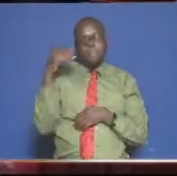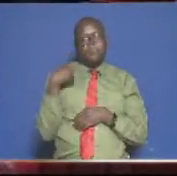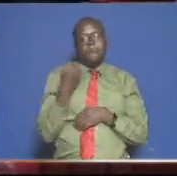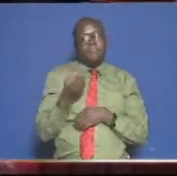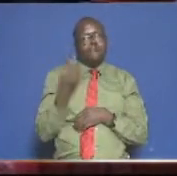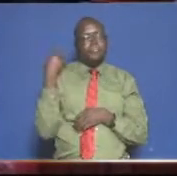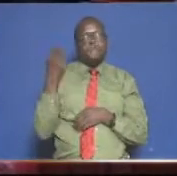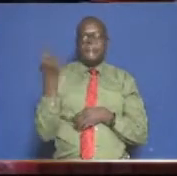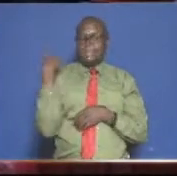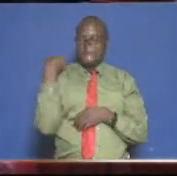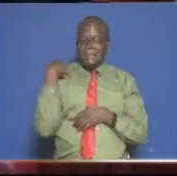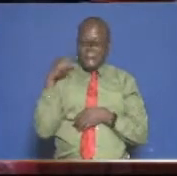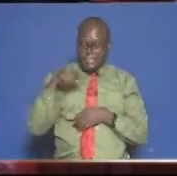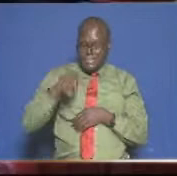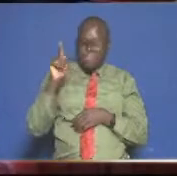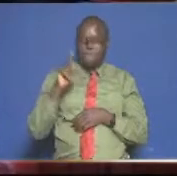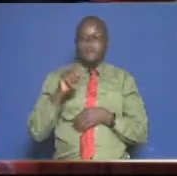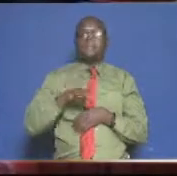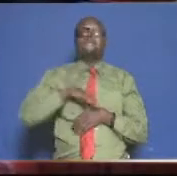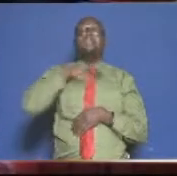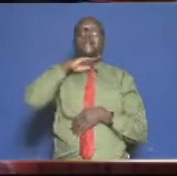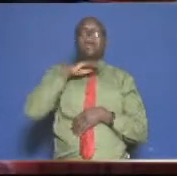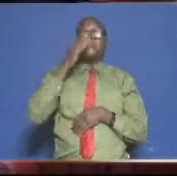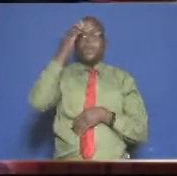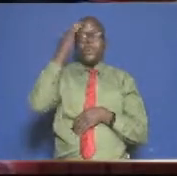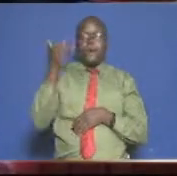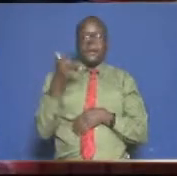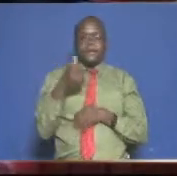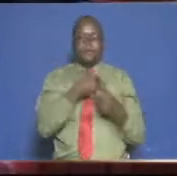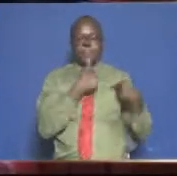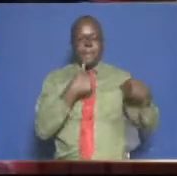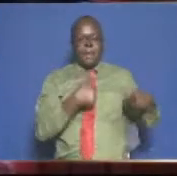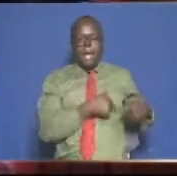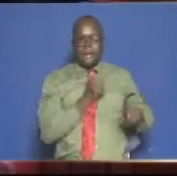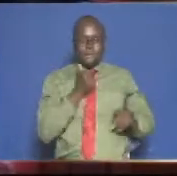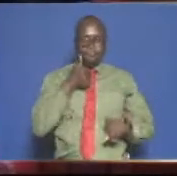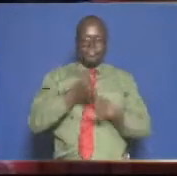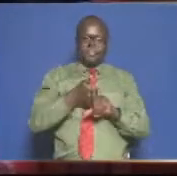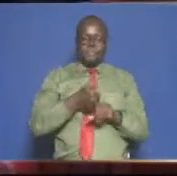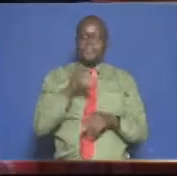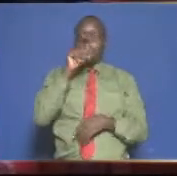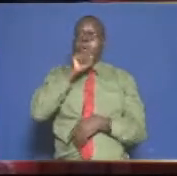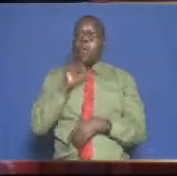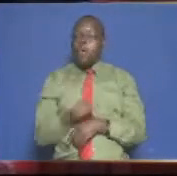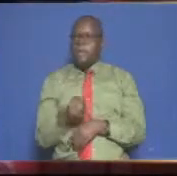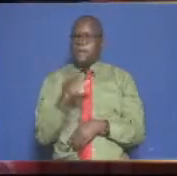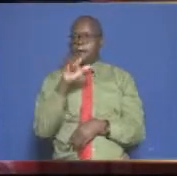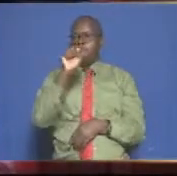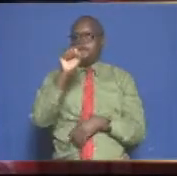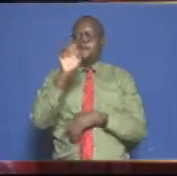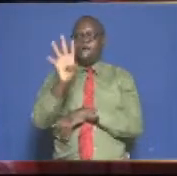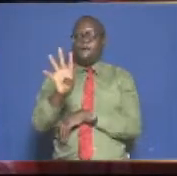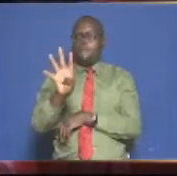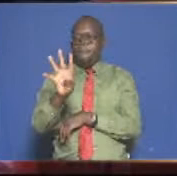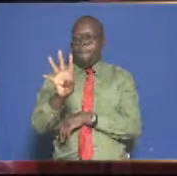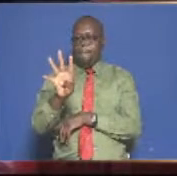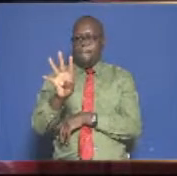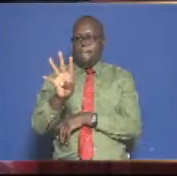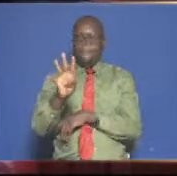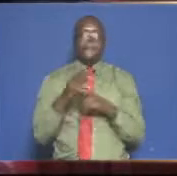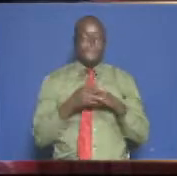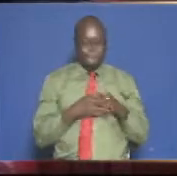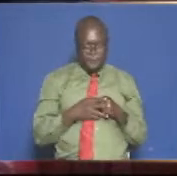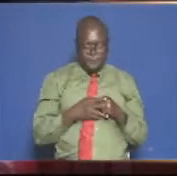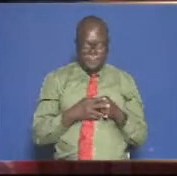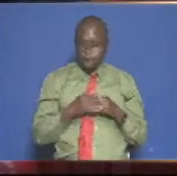Midiwo succumbed to heart attack, of course, at the age of 54 years.